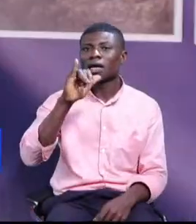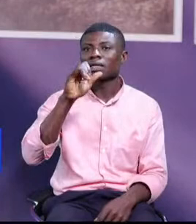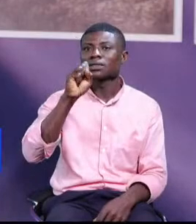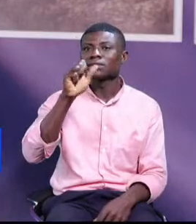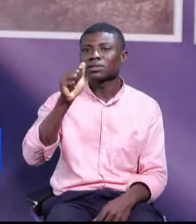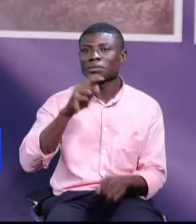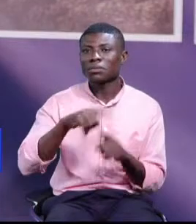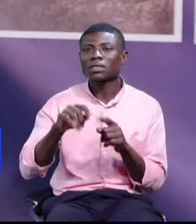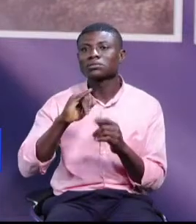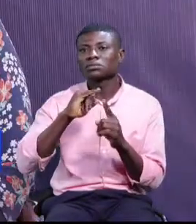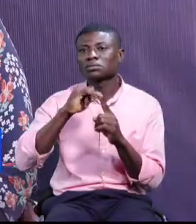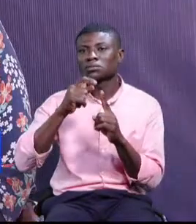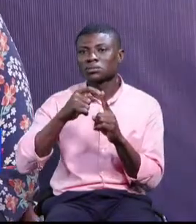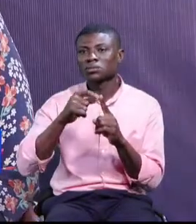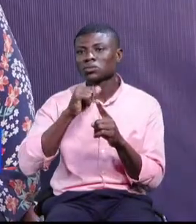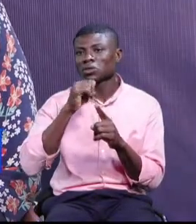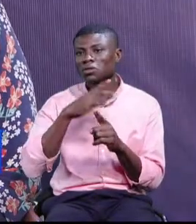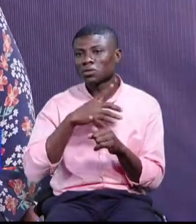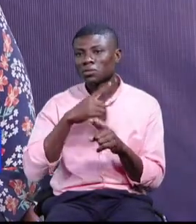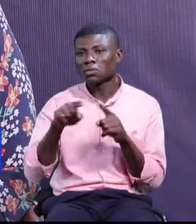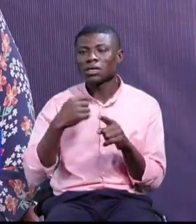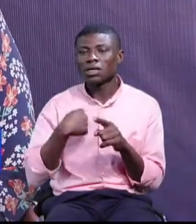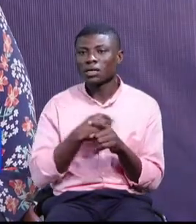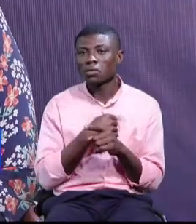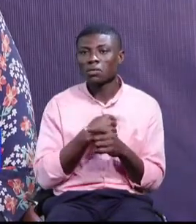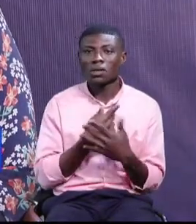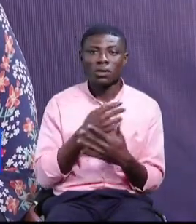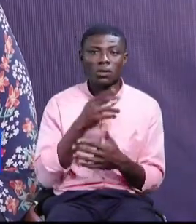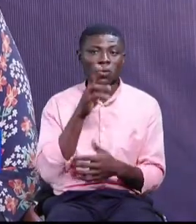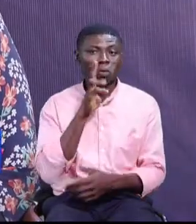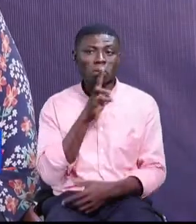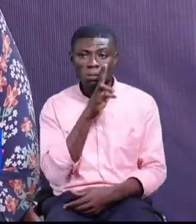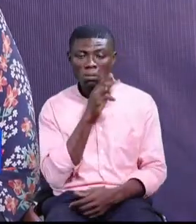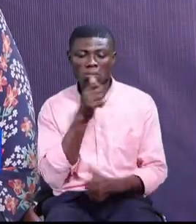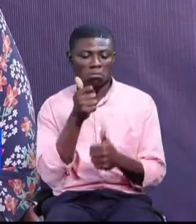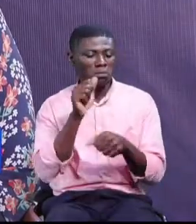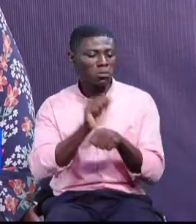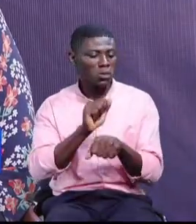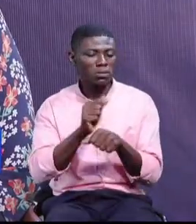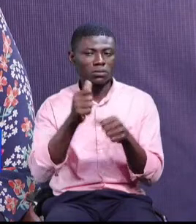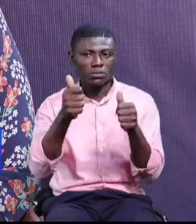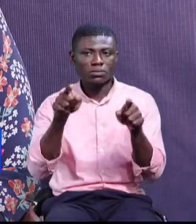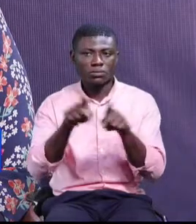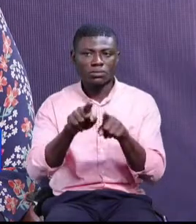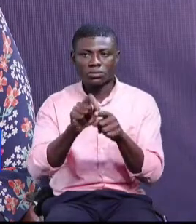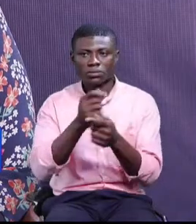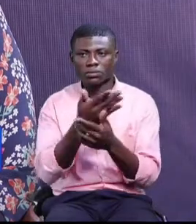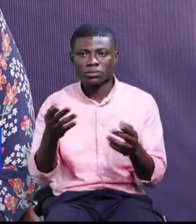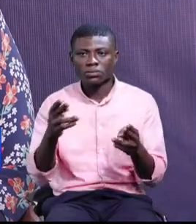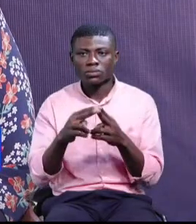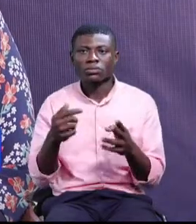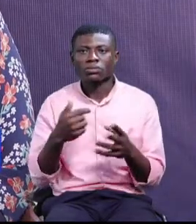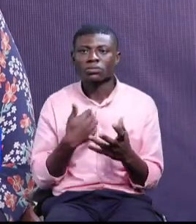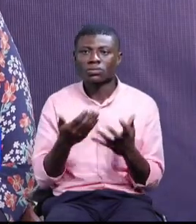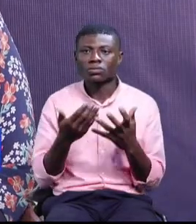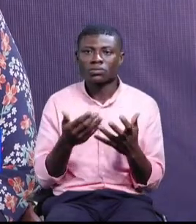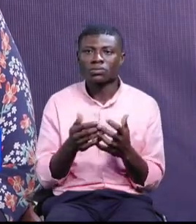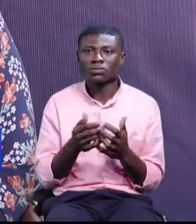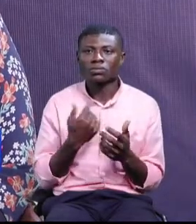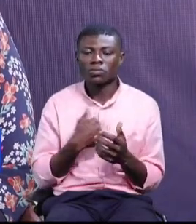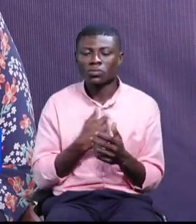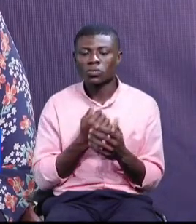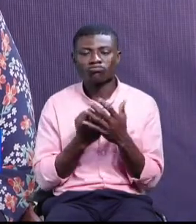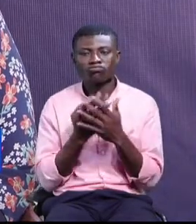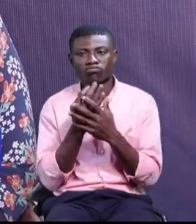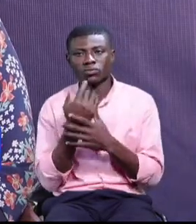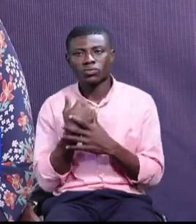doing so well. Our hospitality, industry doing so well, and all that. So I mean, we are